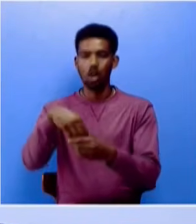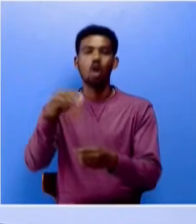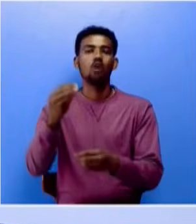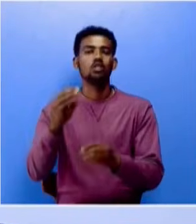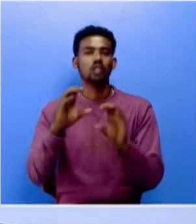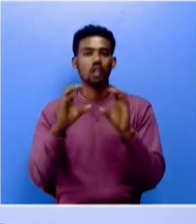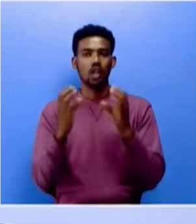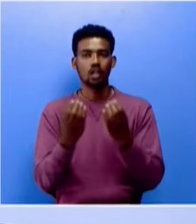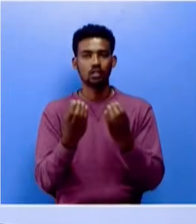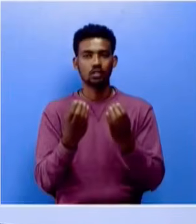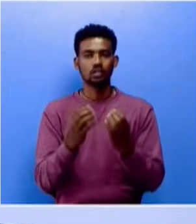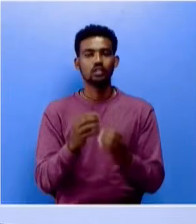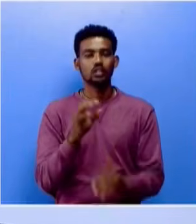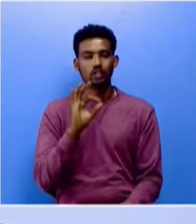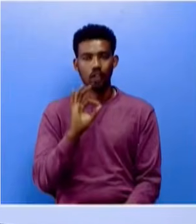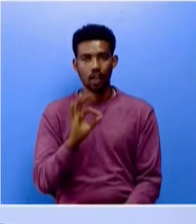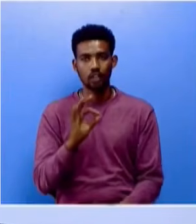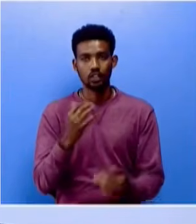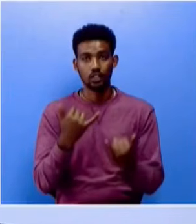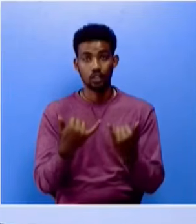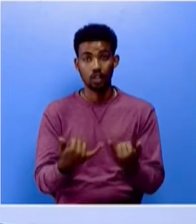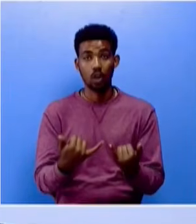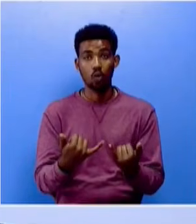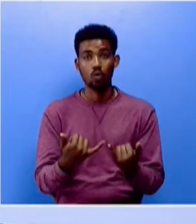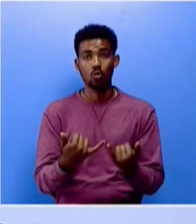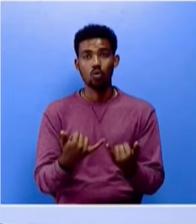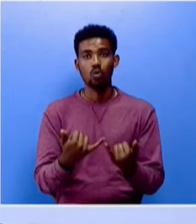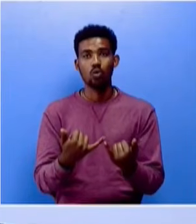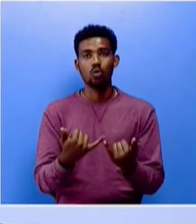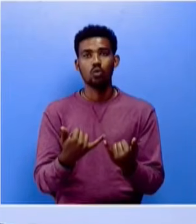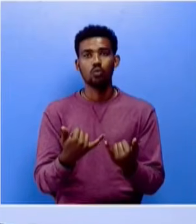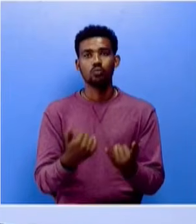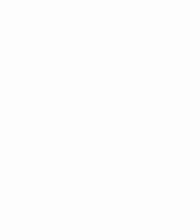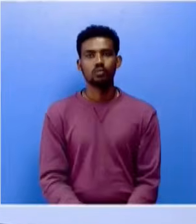Okay? Nice. So what about ought to?